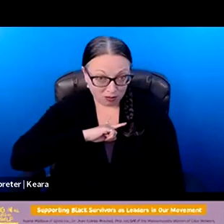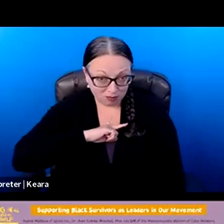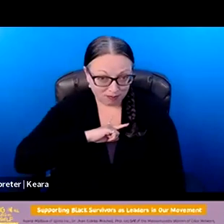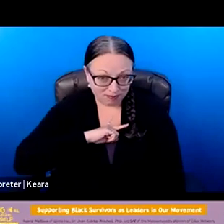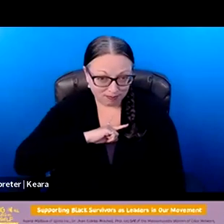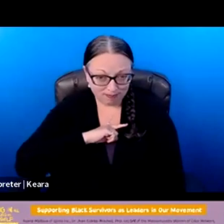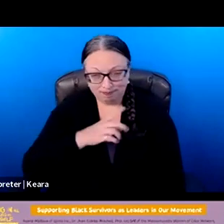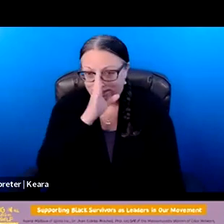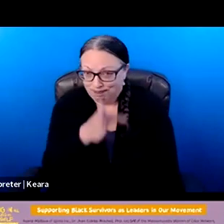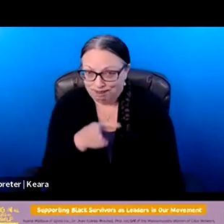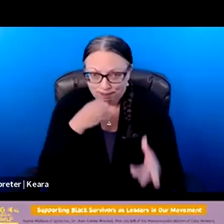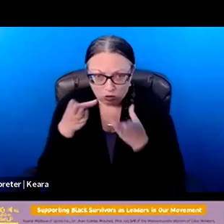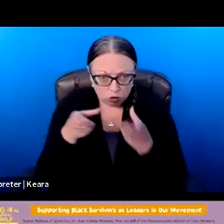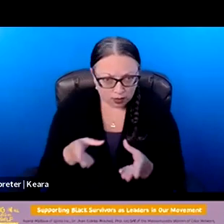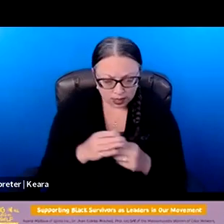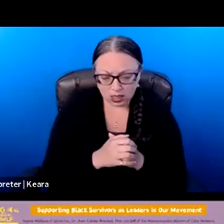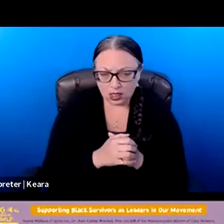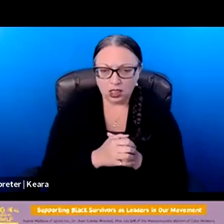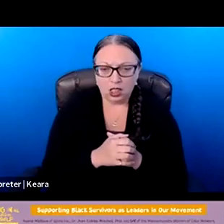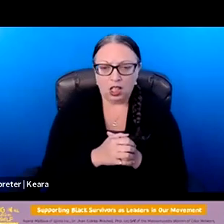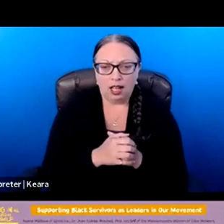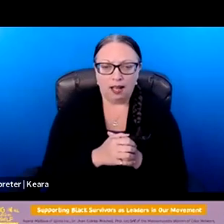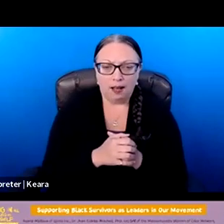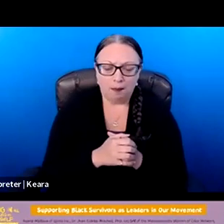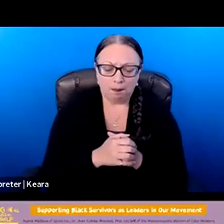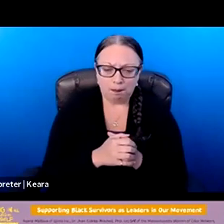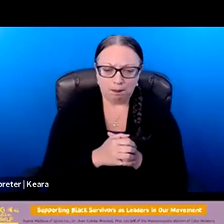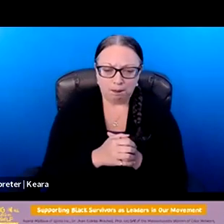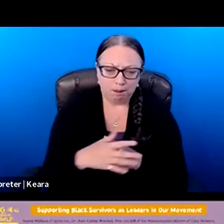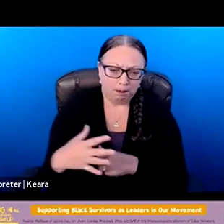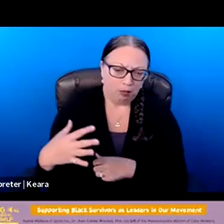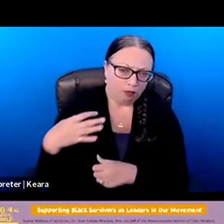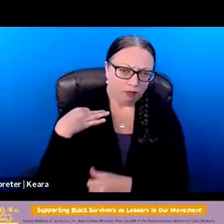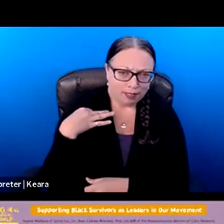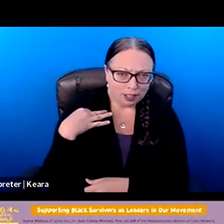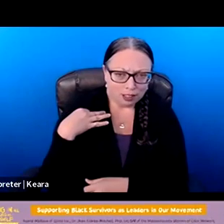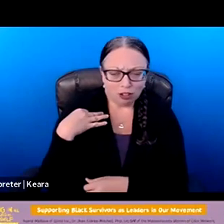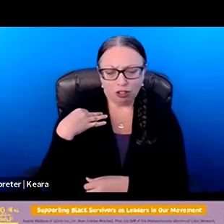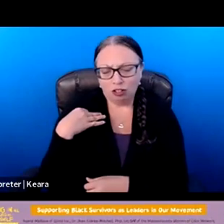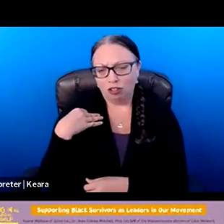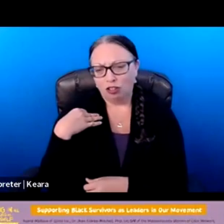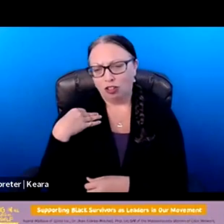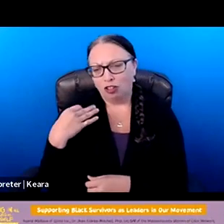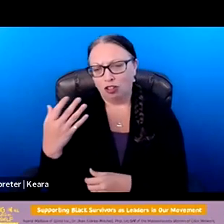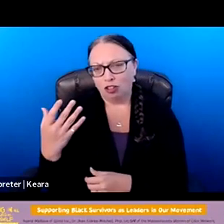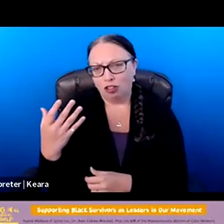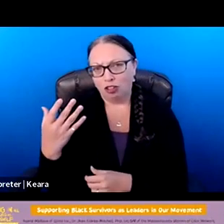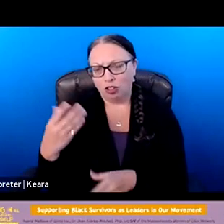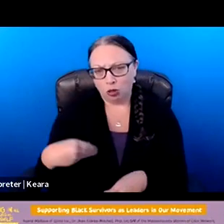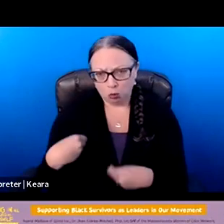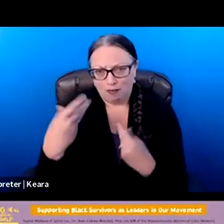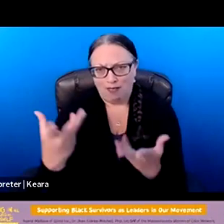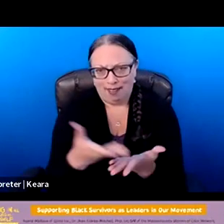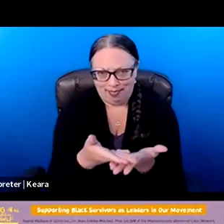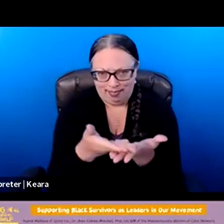direct services, so we remotely do direct services. So I would say volunteer more like the items, because it's like